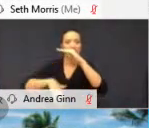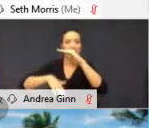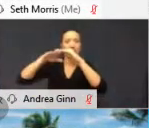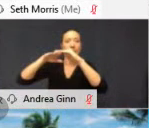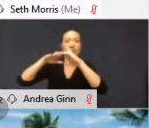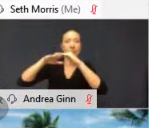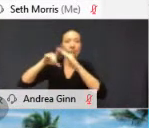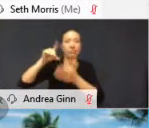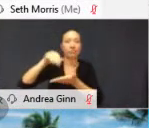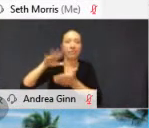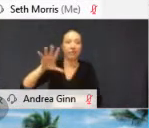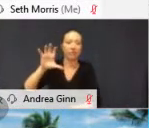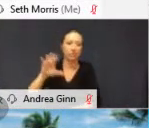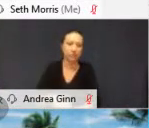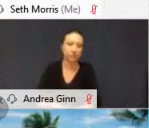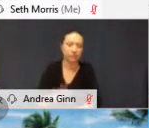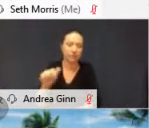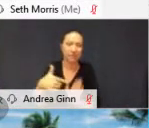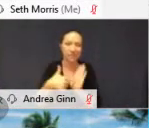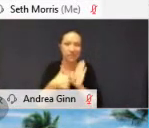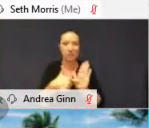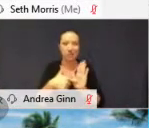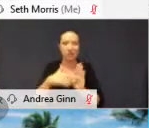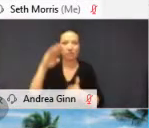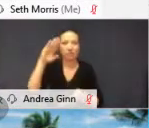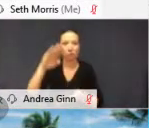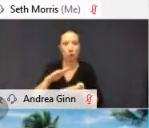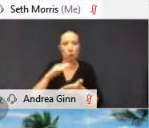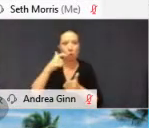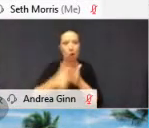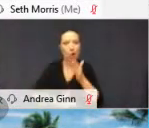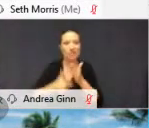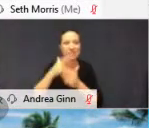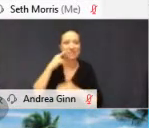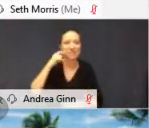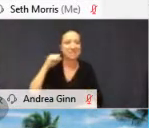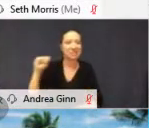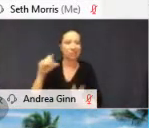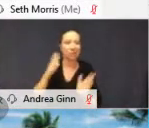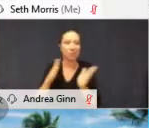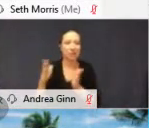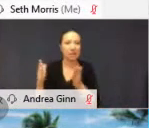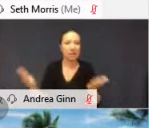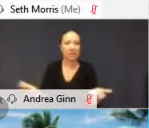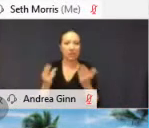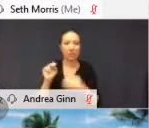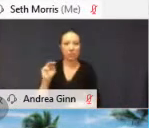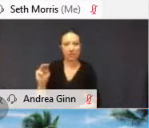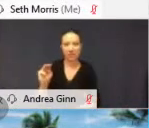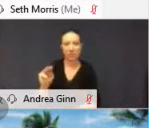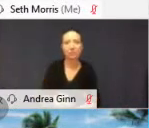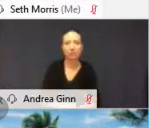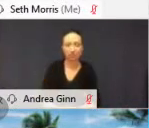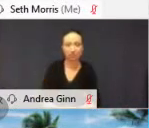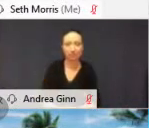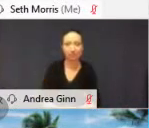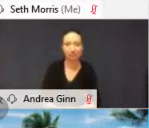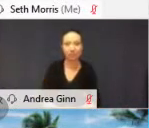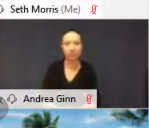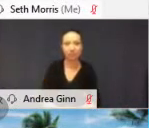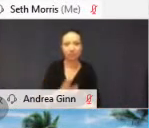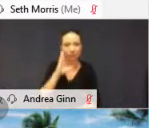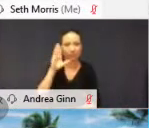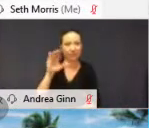lowest cost silver plan in New Mexico. Like I mentioned earlier, insurers